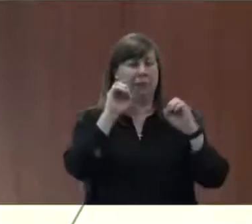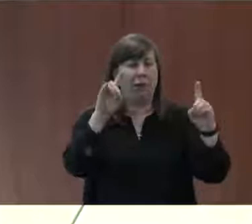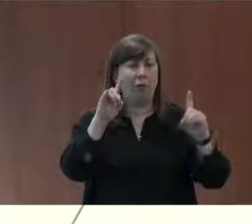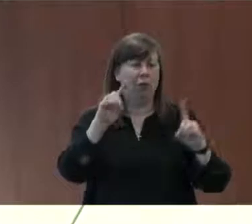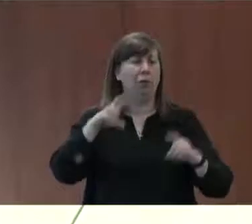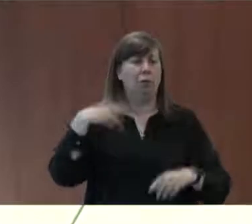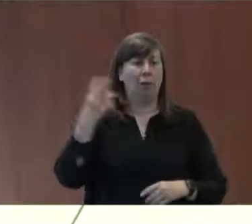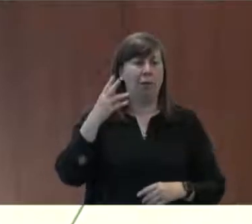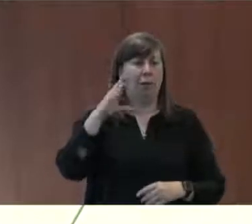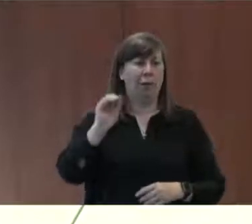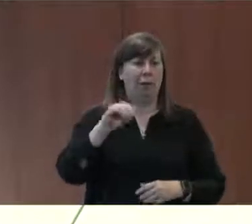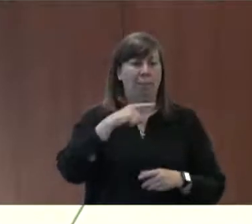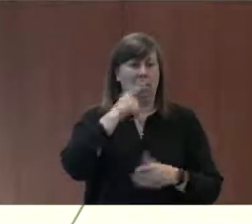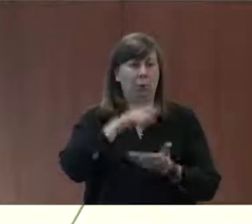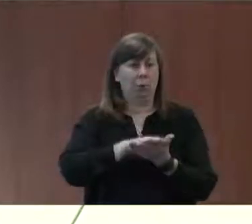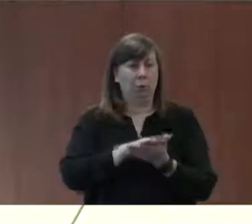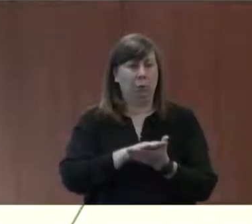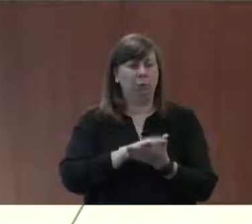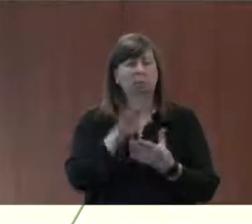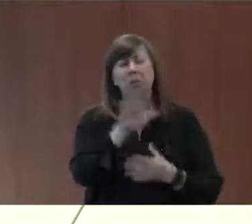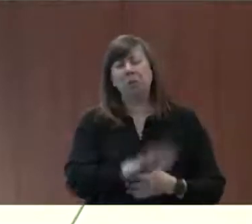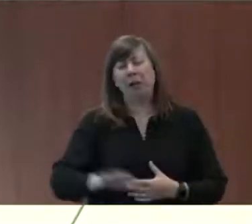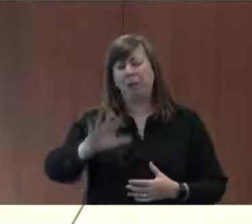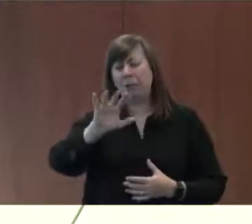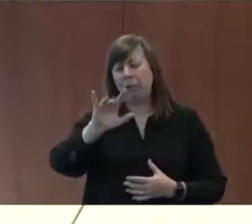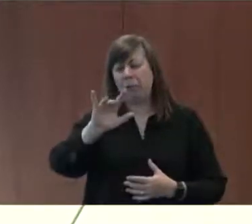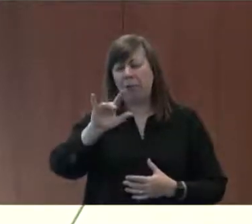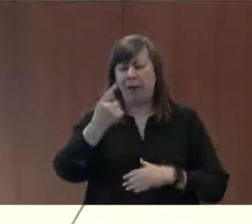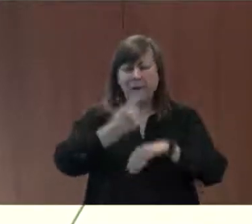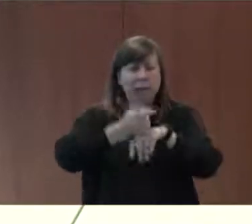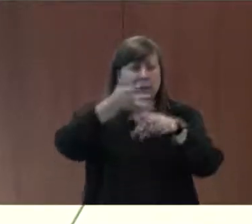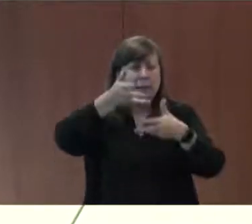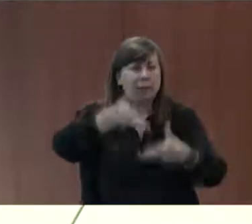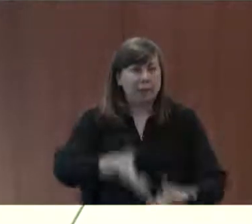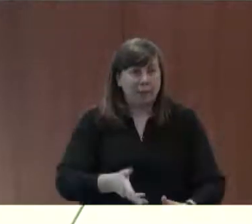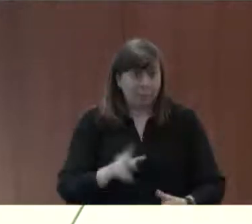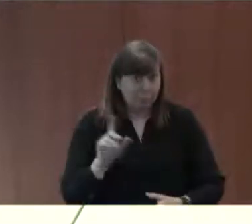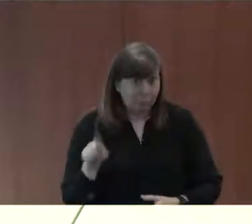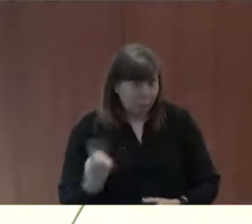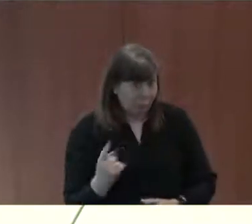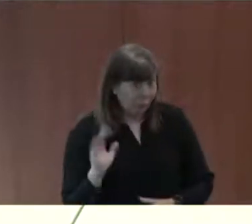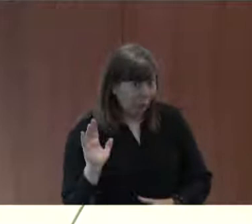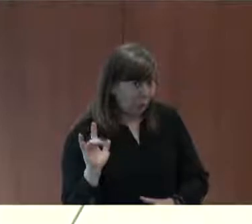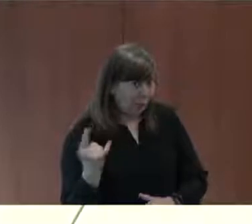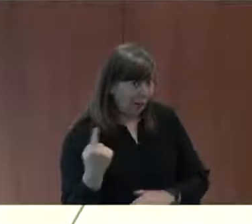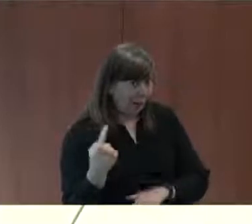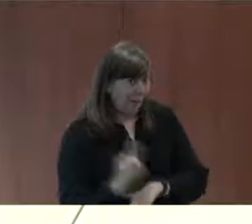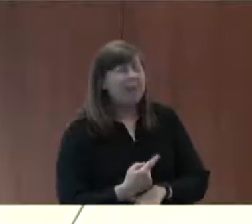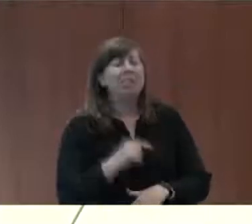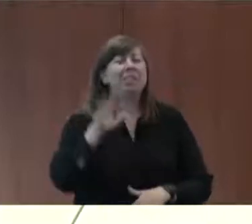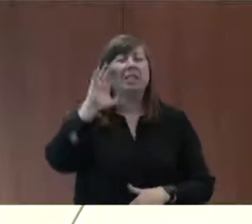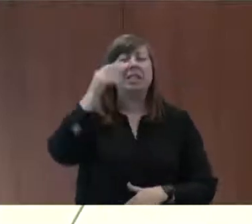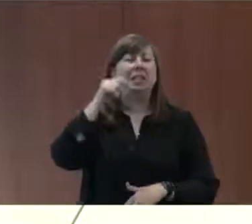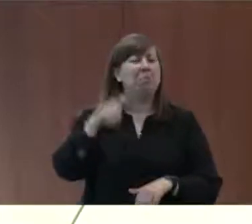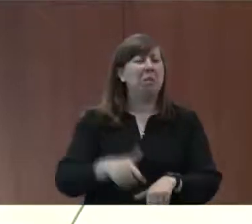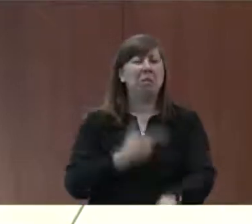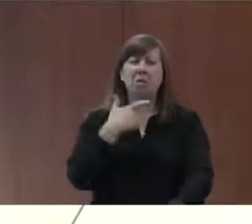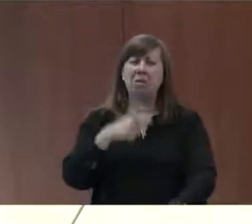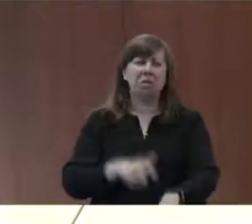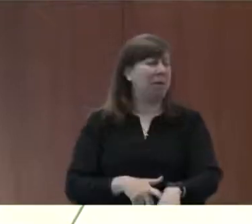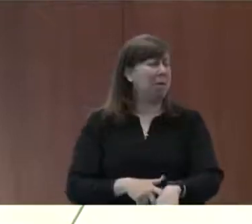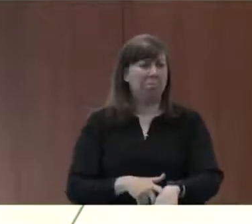County Public Schools. And with about 25 days remaining, just 25 days, it doesn't seem like a long